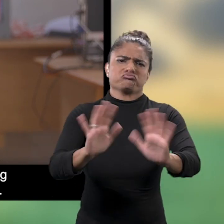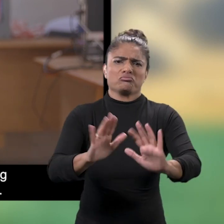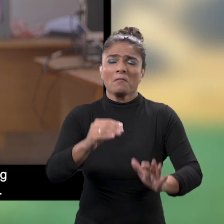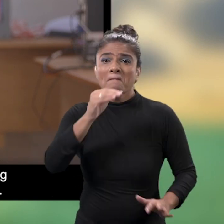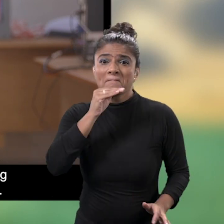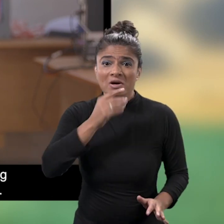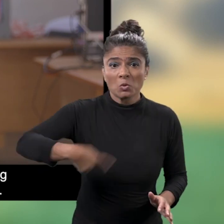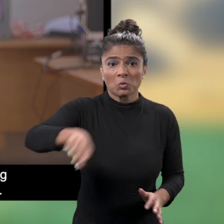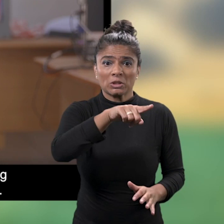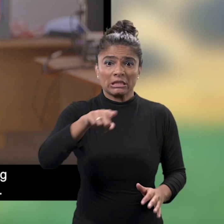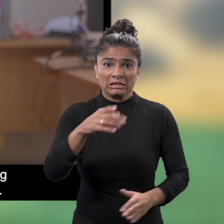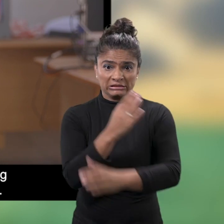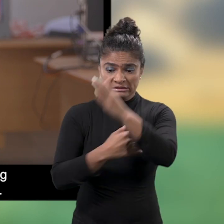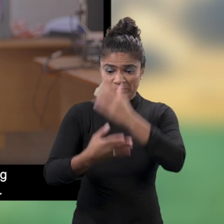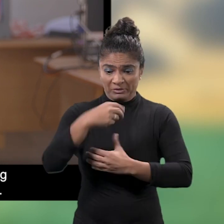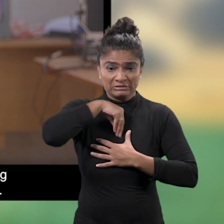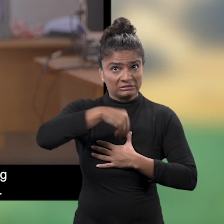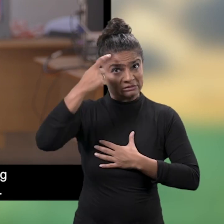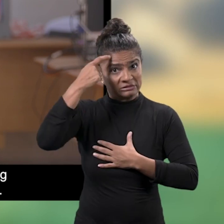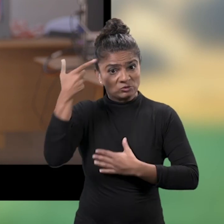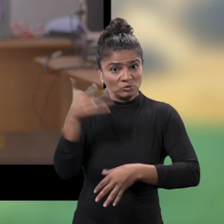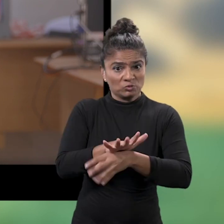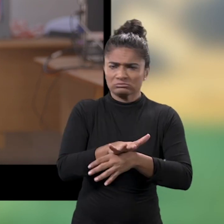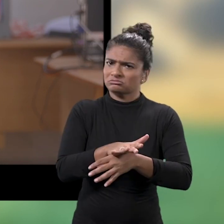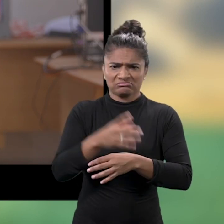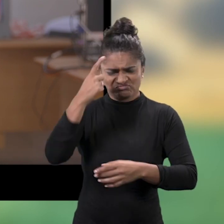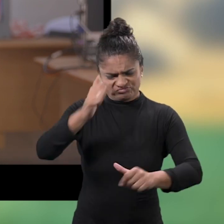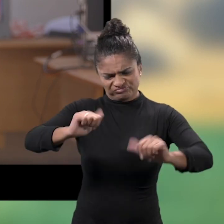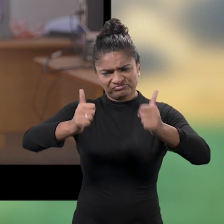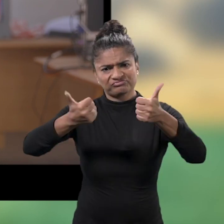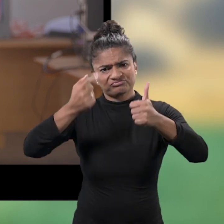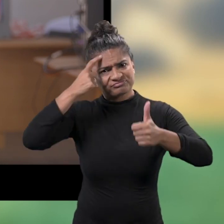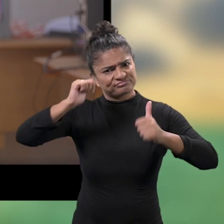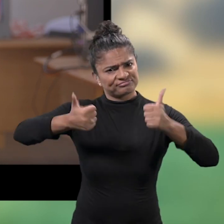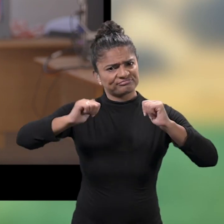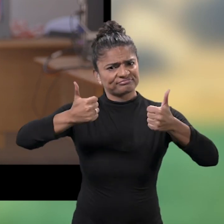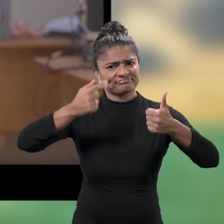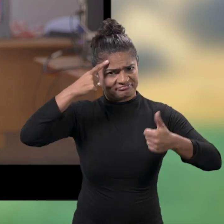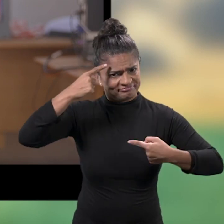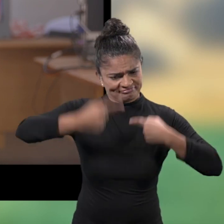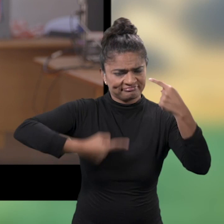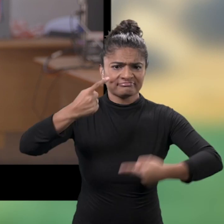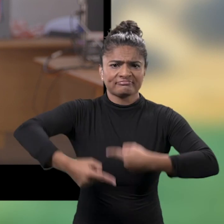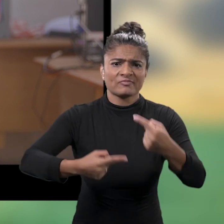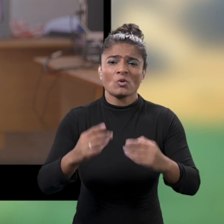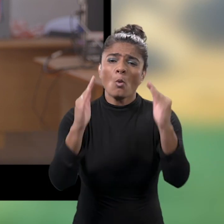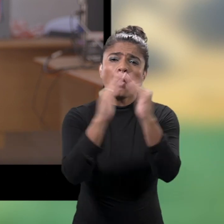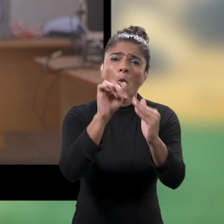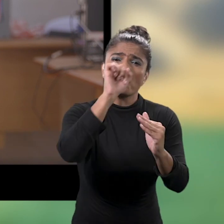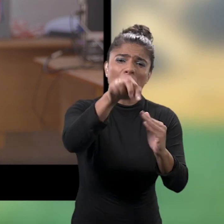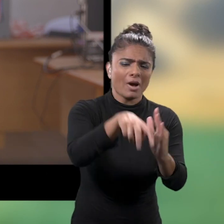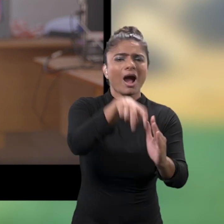nithi nasikhubazekileko, kutsho ukuthi nengcondo zethu zifile, azikafi, ziyaphila. So ngiba ukuthi